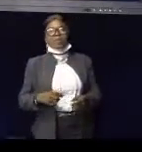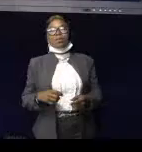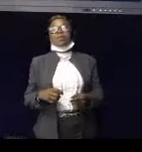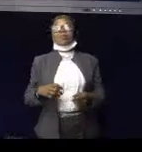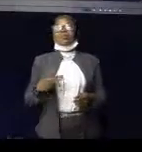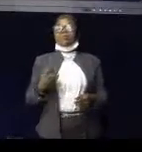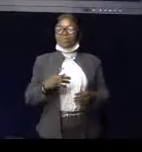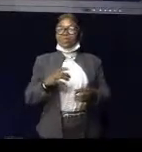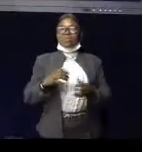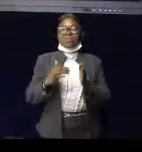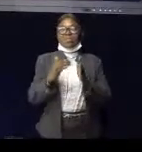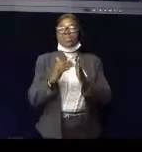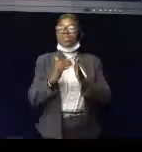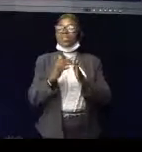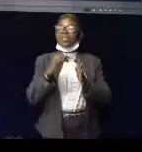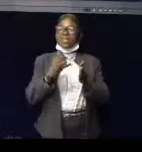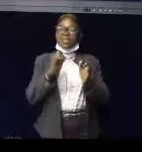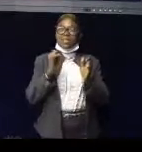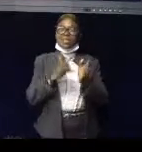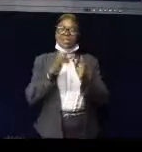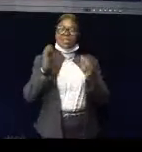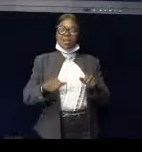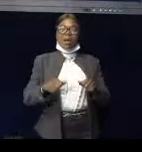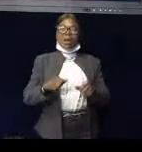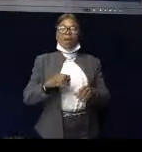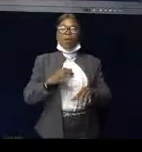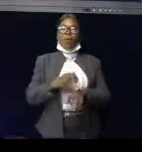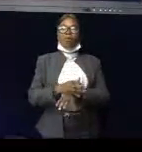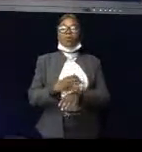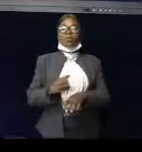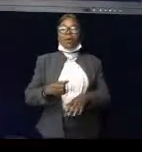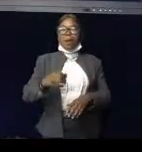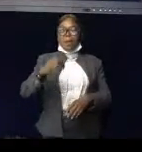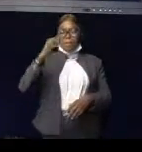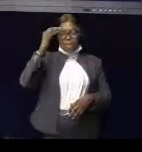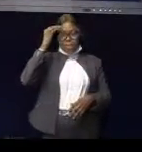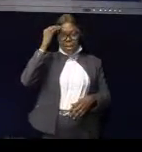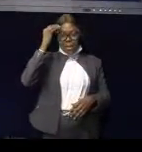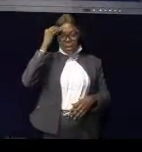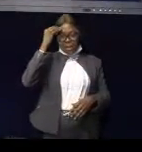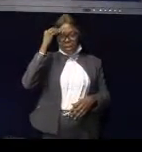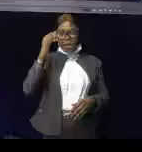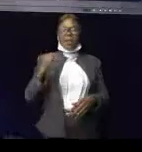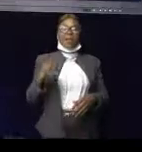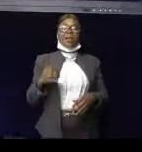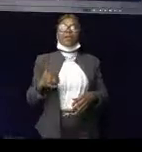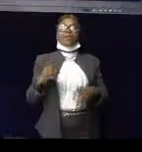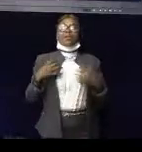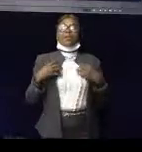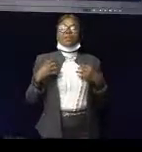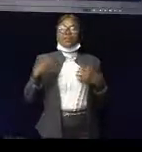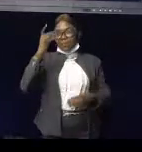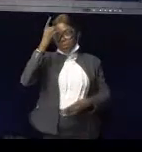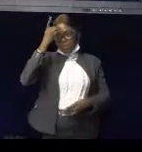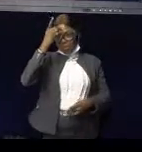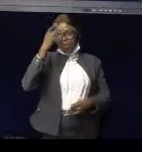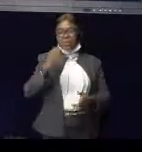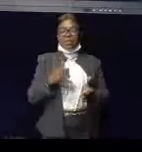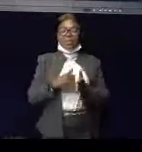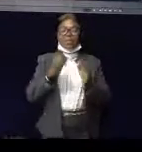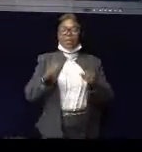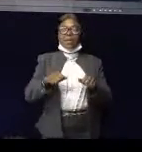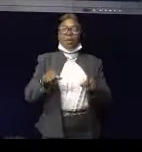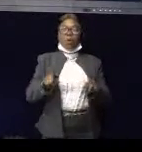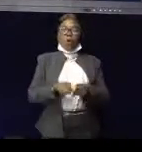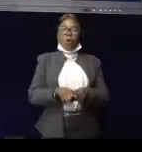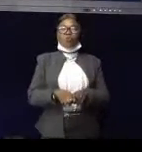brain, causing mental illness and paralysis. It can also cause other damages in the